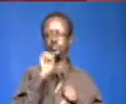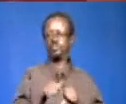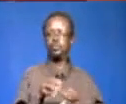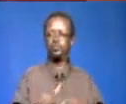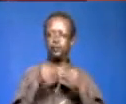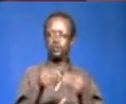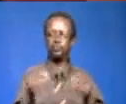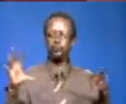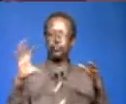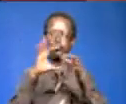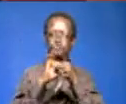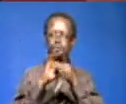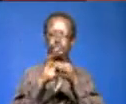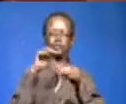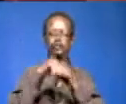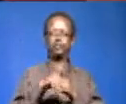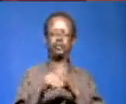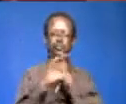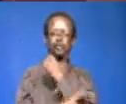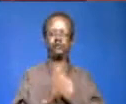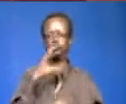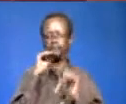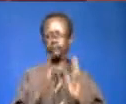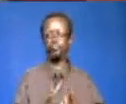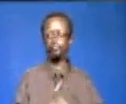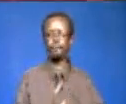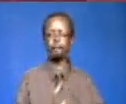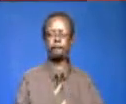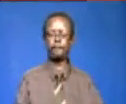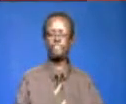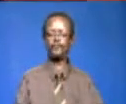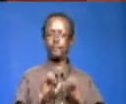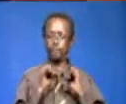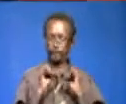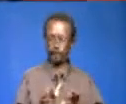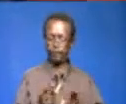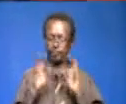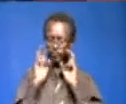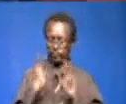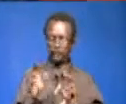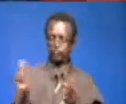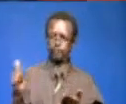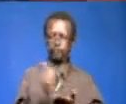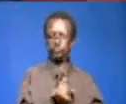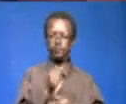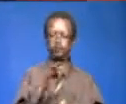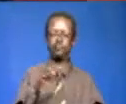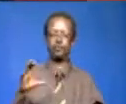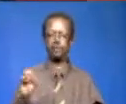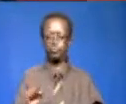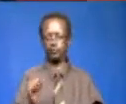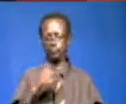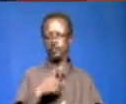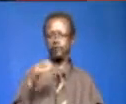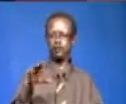in this country, Madam Speaker. Madam Speaker, if you look at this appointment of these ministers, Madam Speaker, we have a cabinet